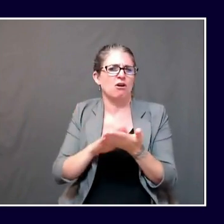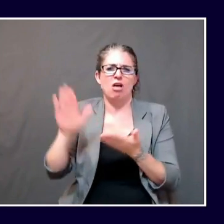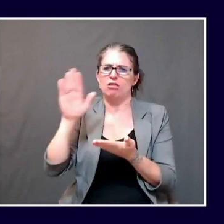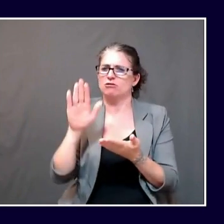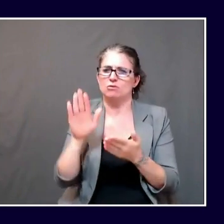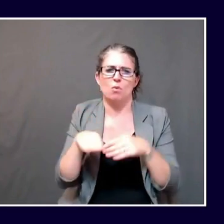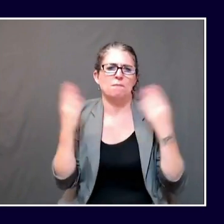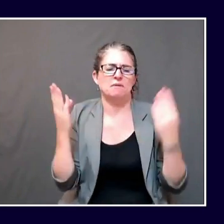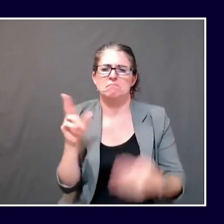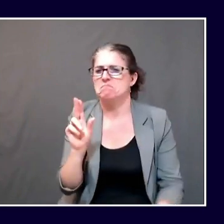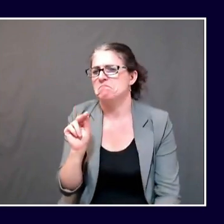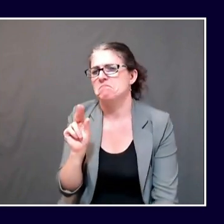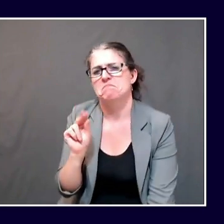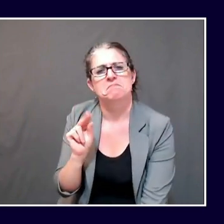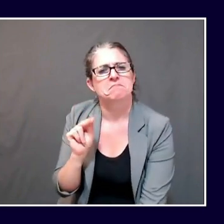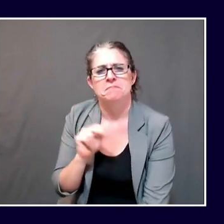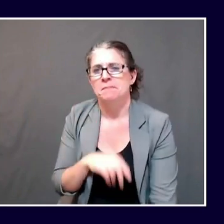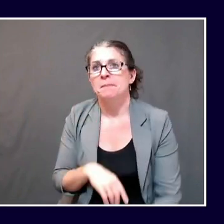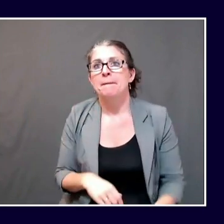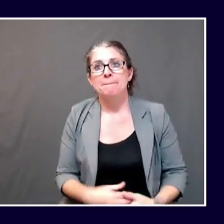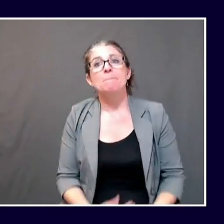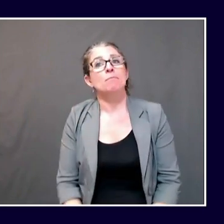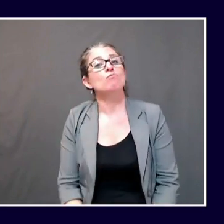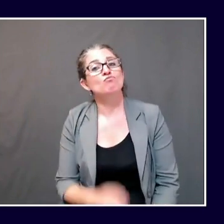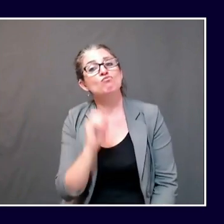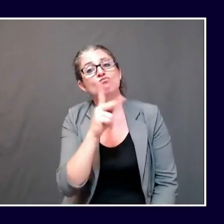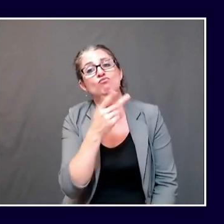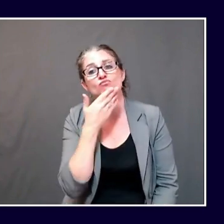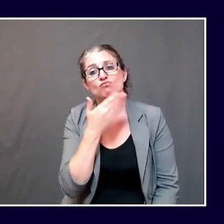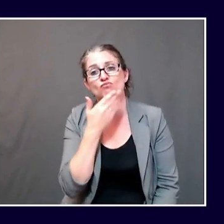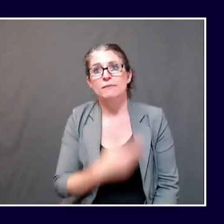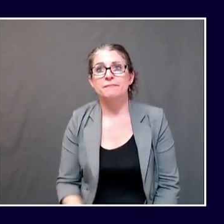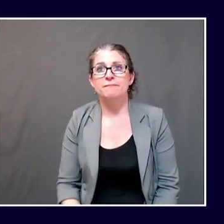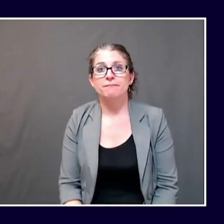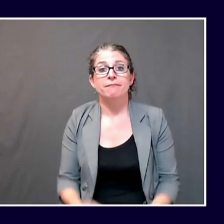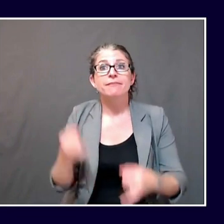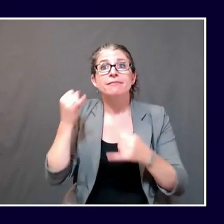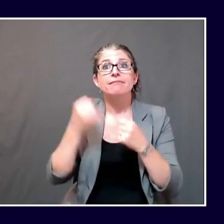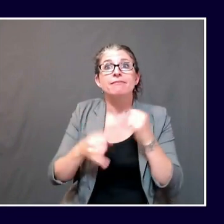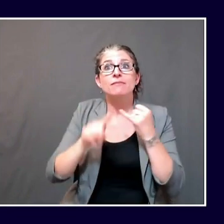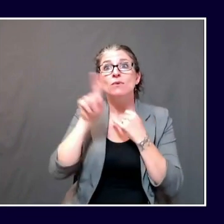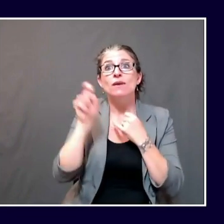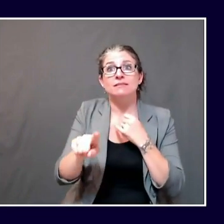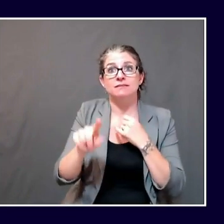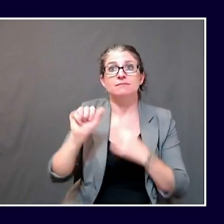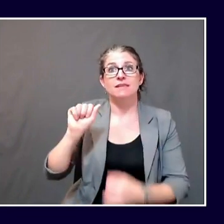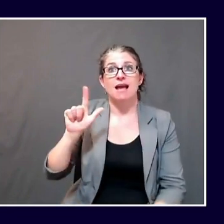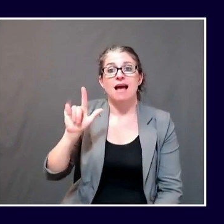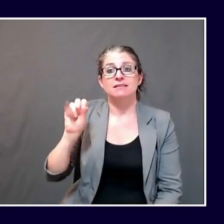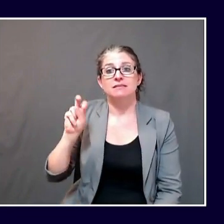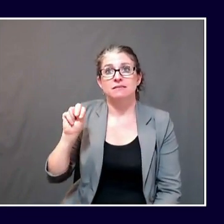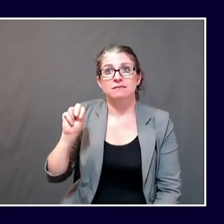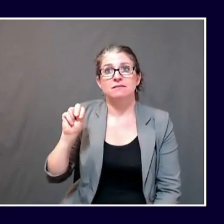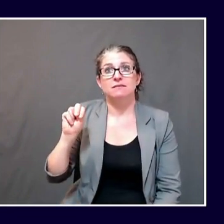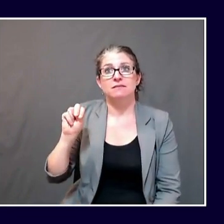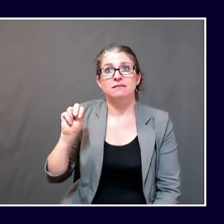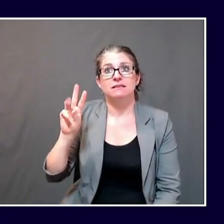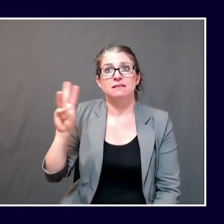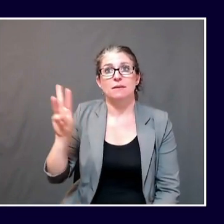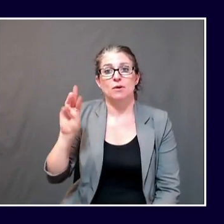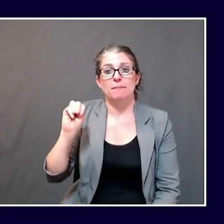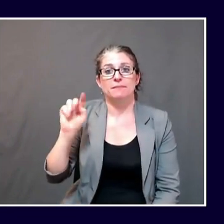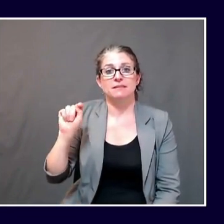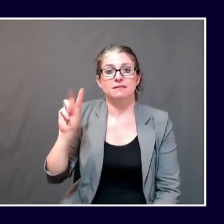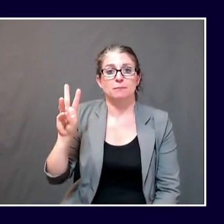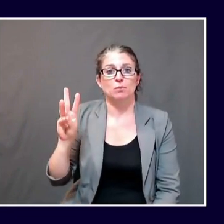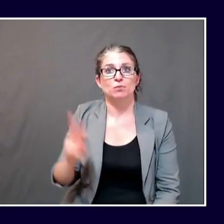question of the afternoon goes to Allison Ross at WMTW. Hi, Dr. Shah. Thanks so much for taking my question. So